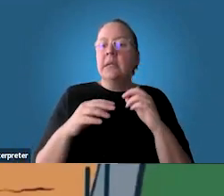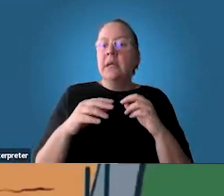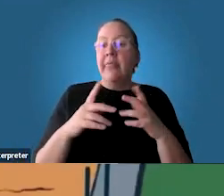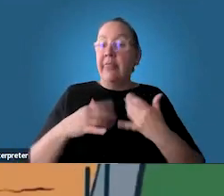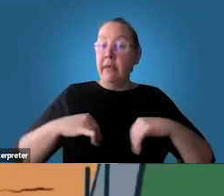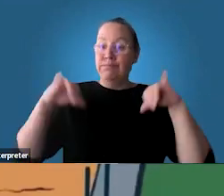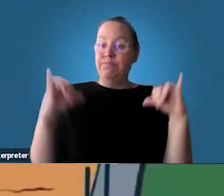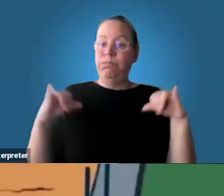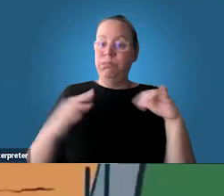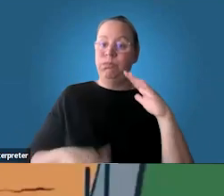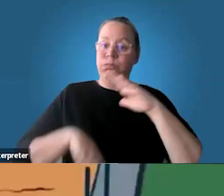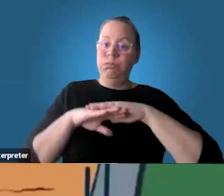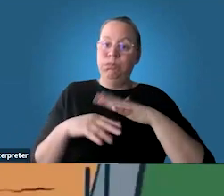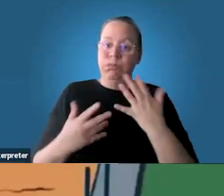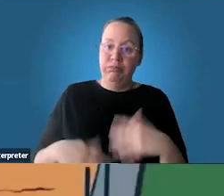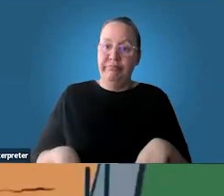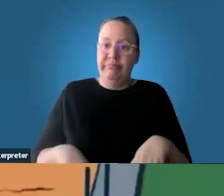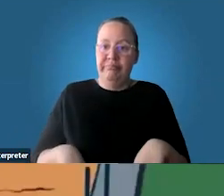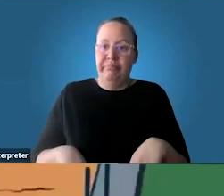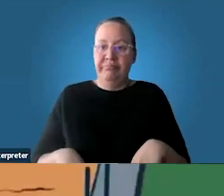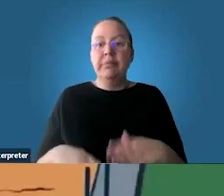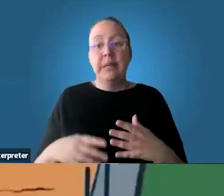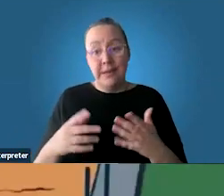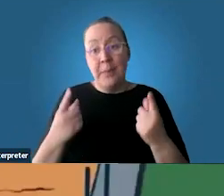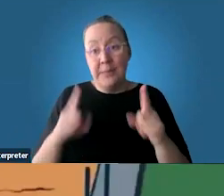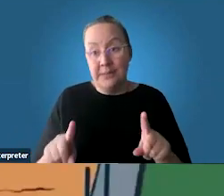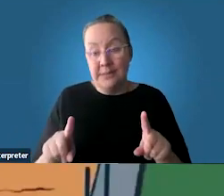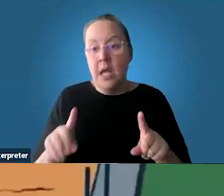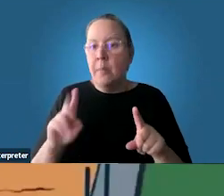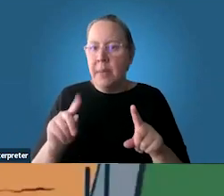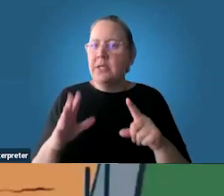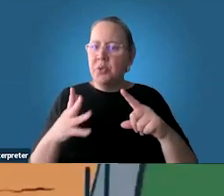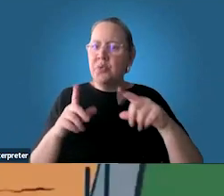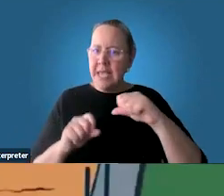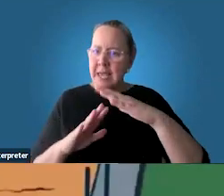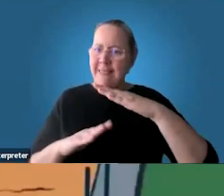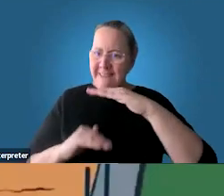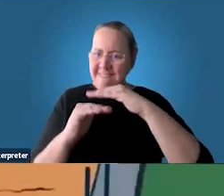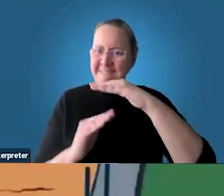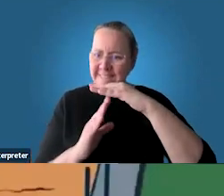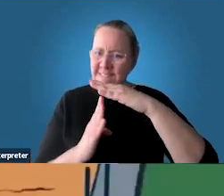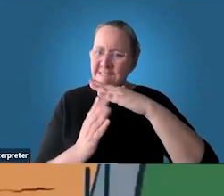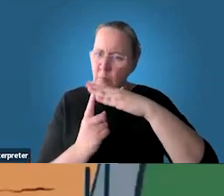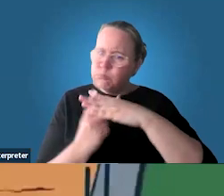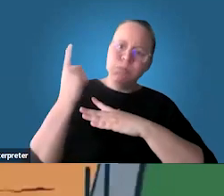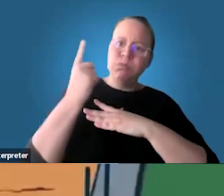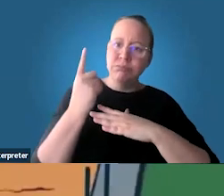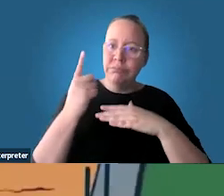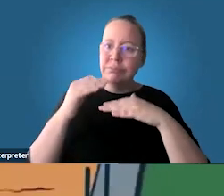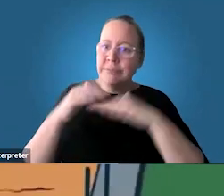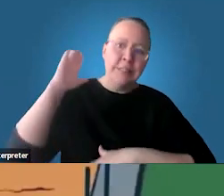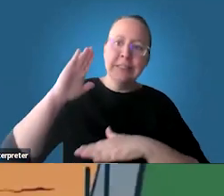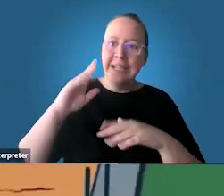is real and exists, and we are up against things, but it can be changed. So one of the things that we